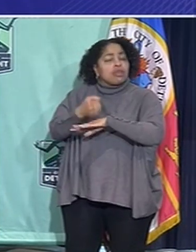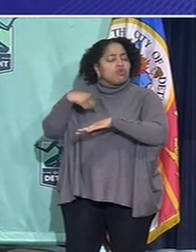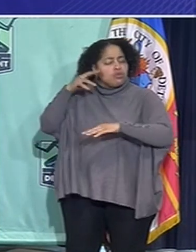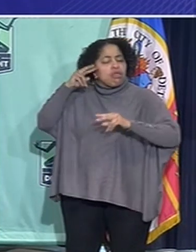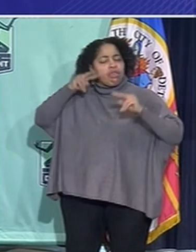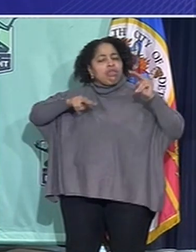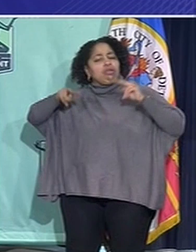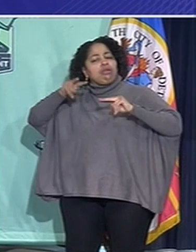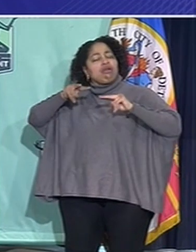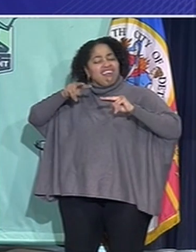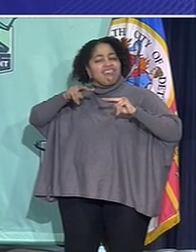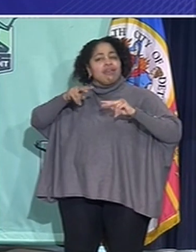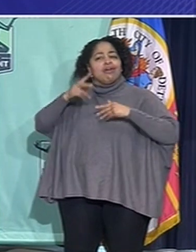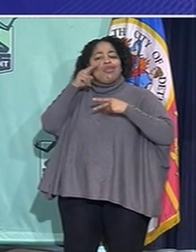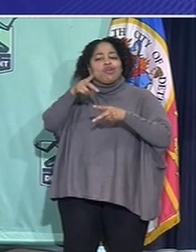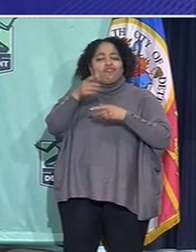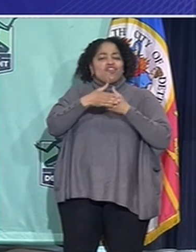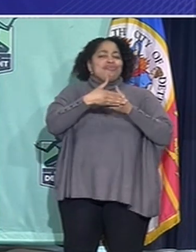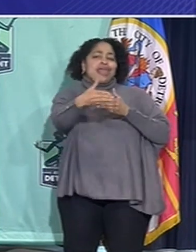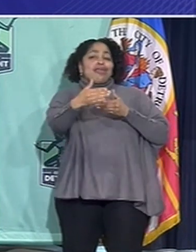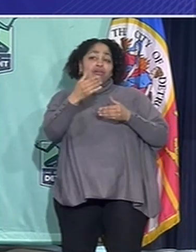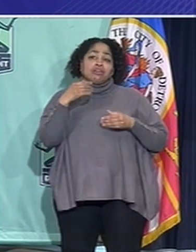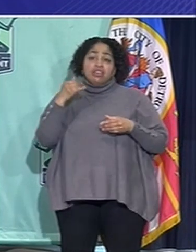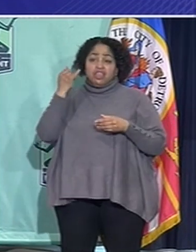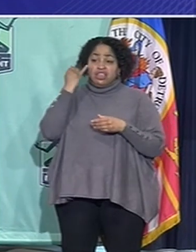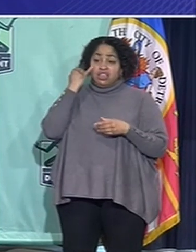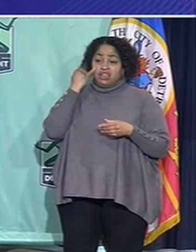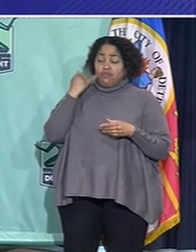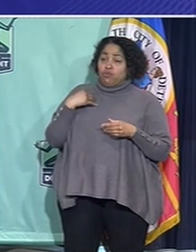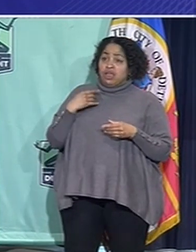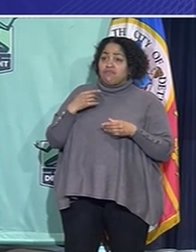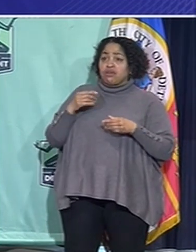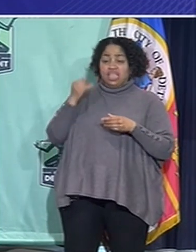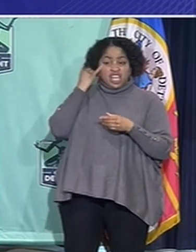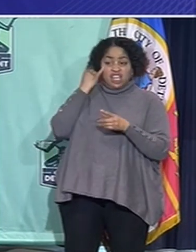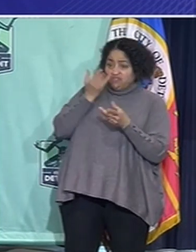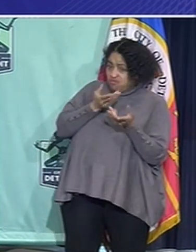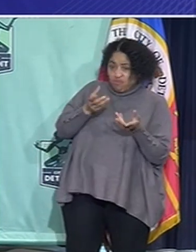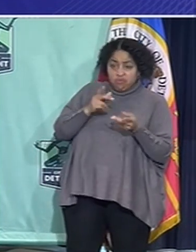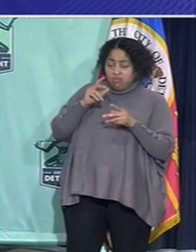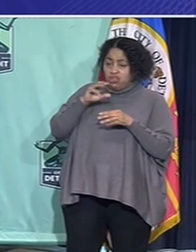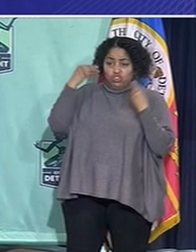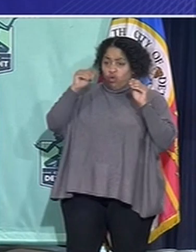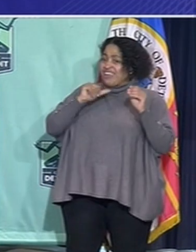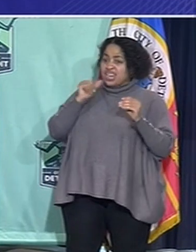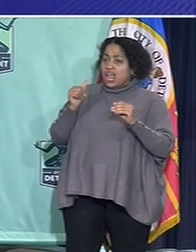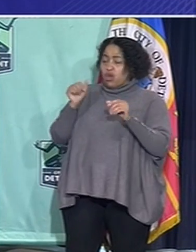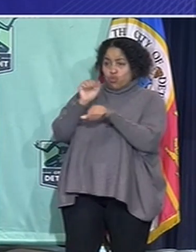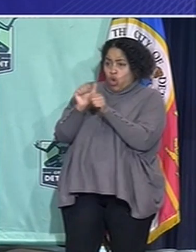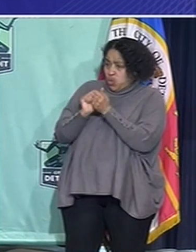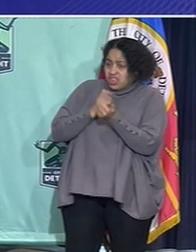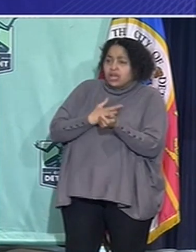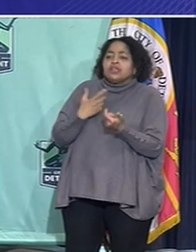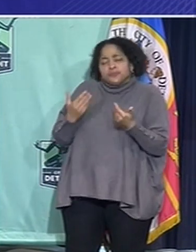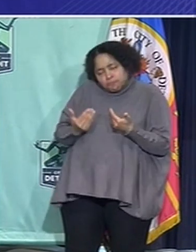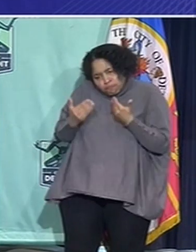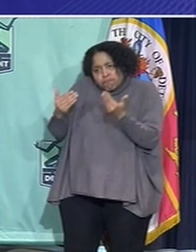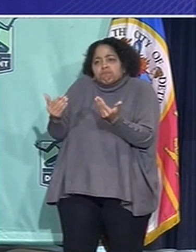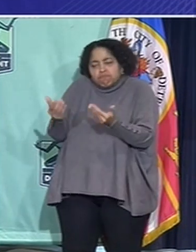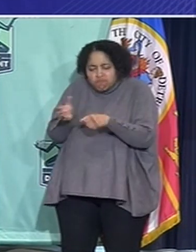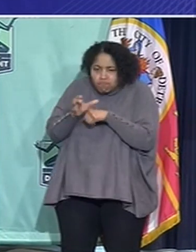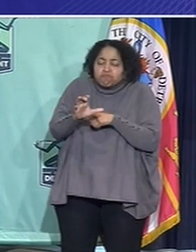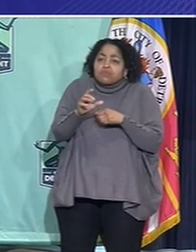the grocery stores from there. If there isn't cooperation, we'll go to an enforcement level. But based on what I'm hearing, we have a lot of